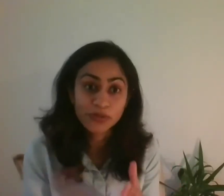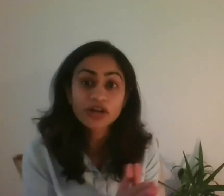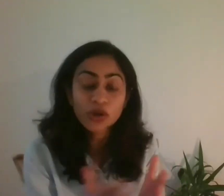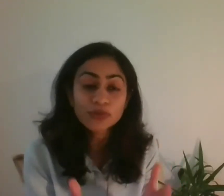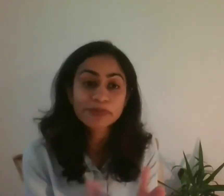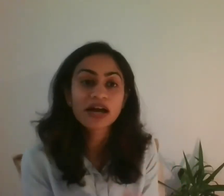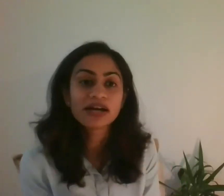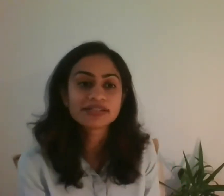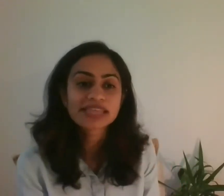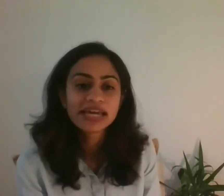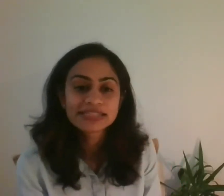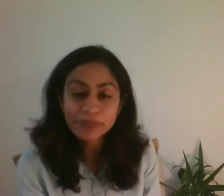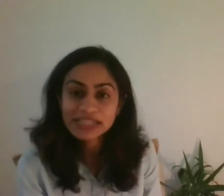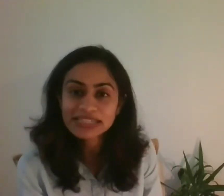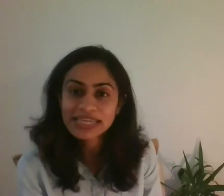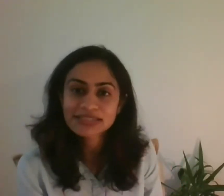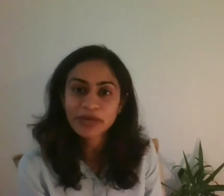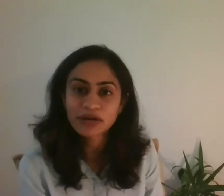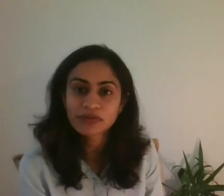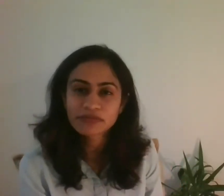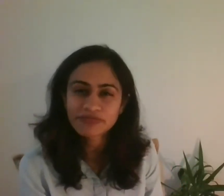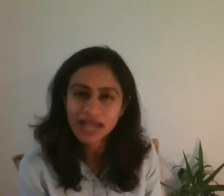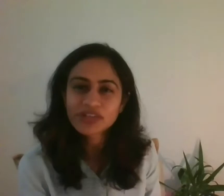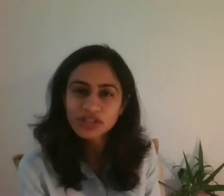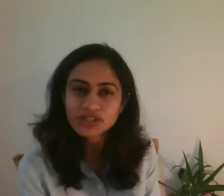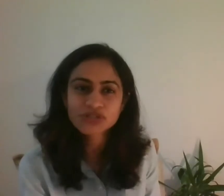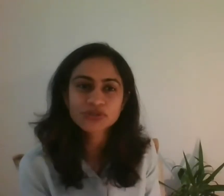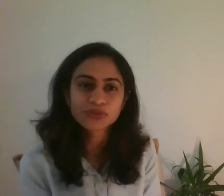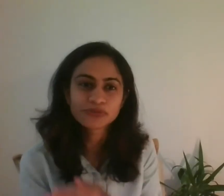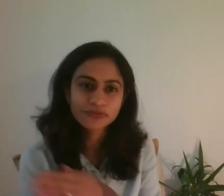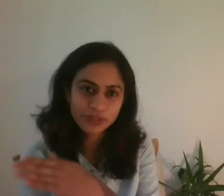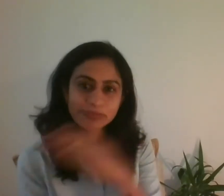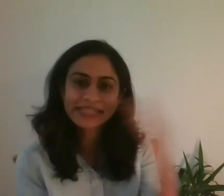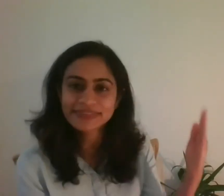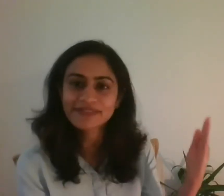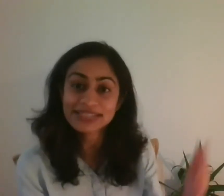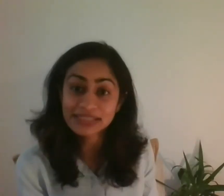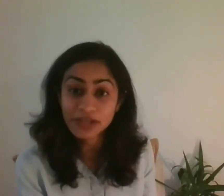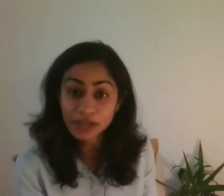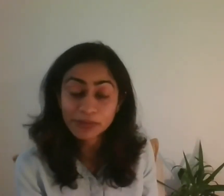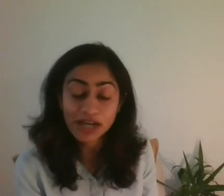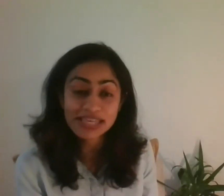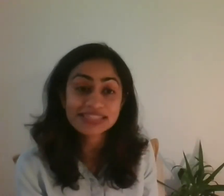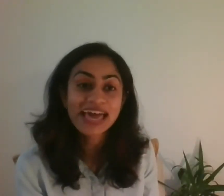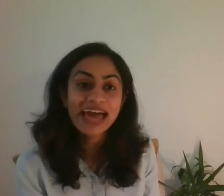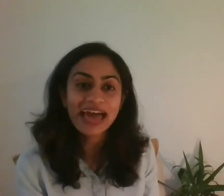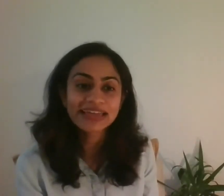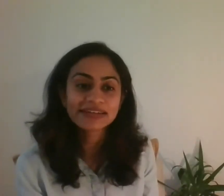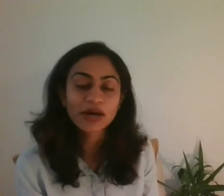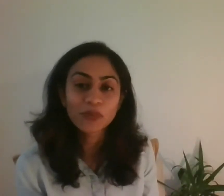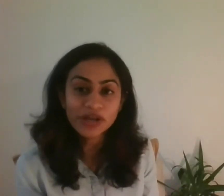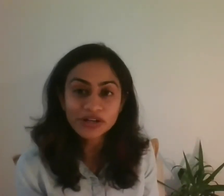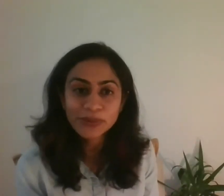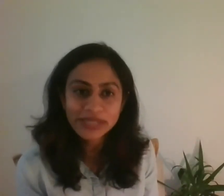close. We are close because typically it takes about 5 years to complete the vaccine development process.